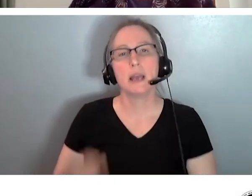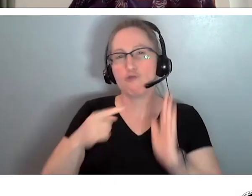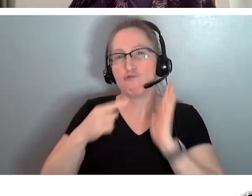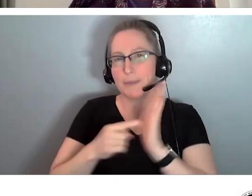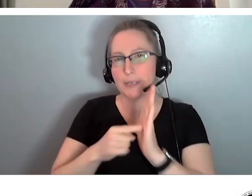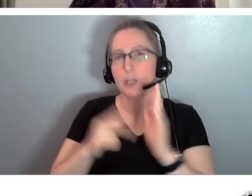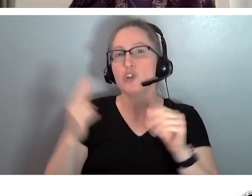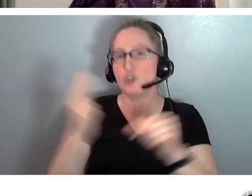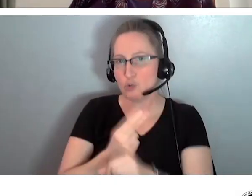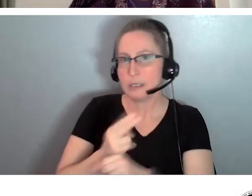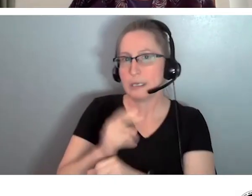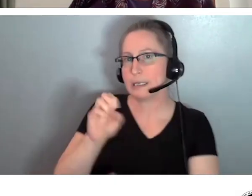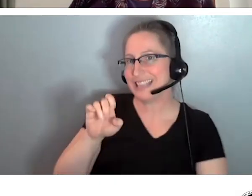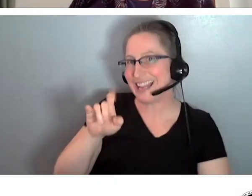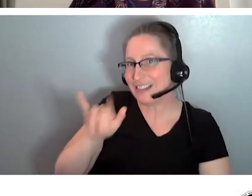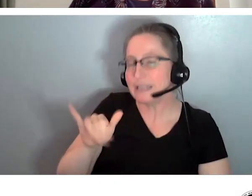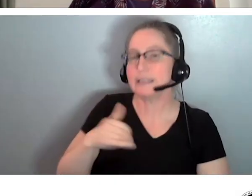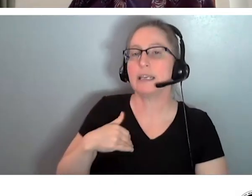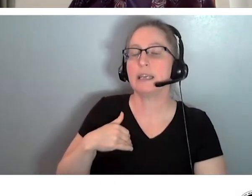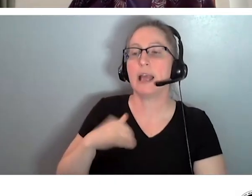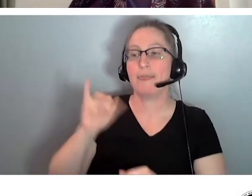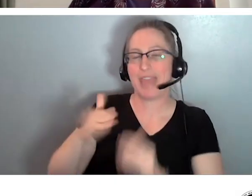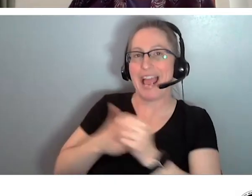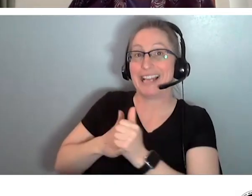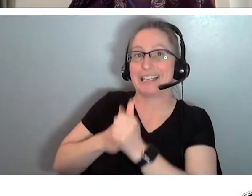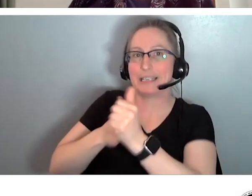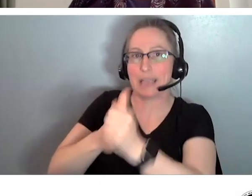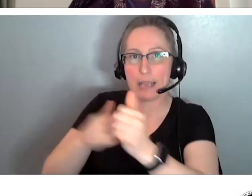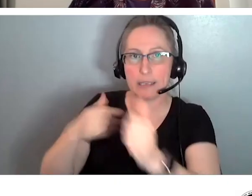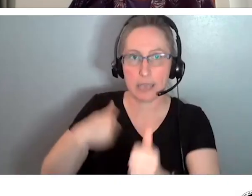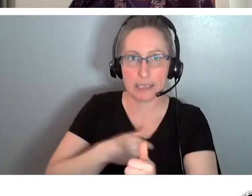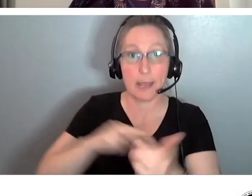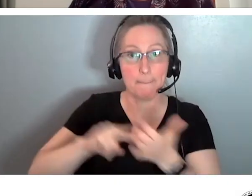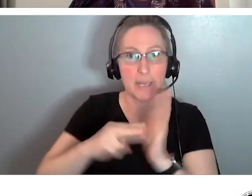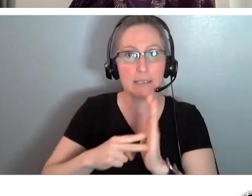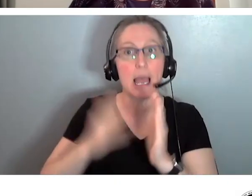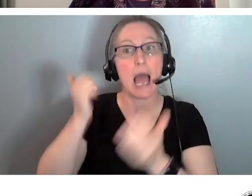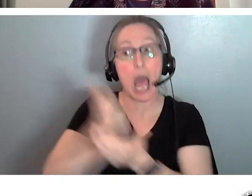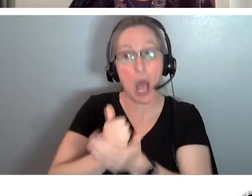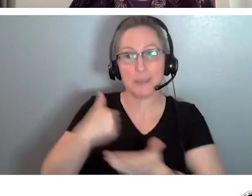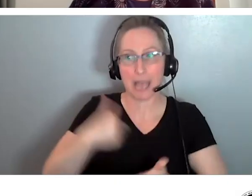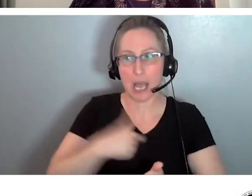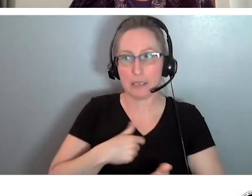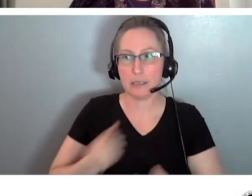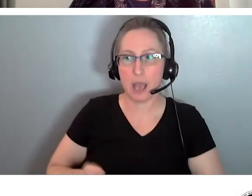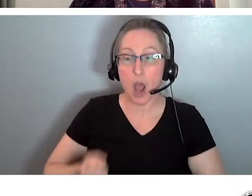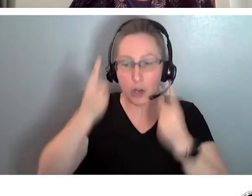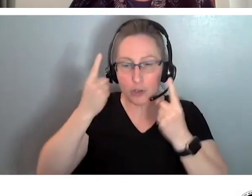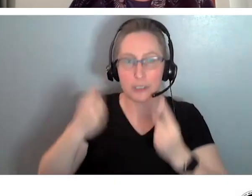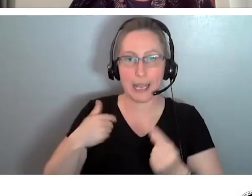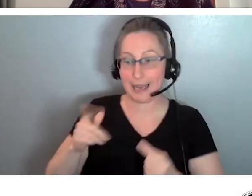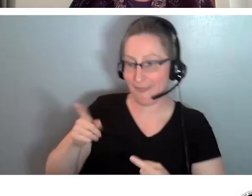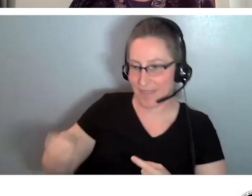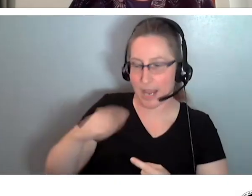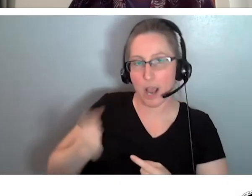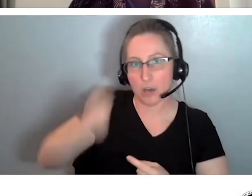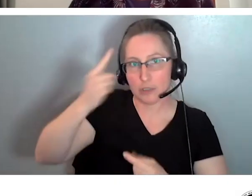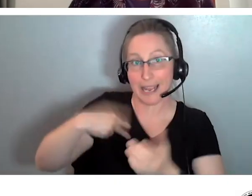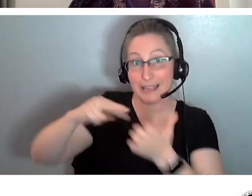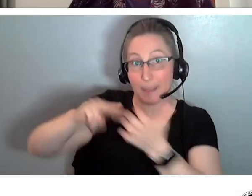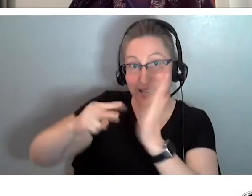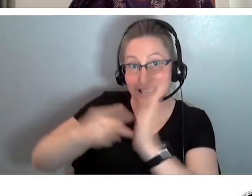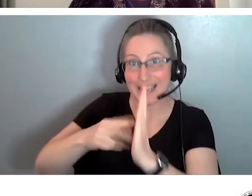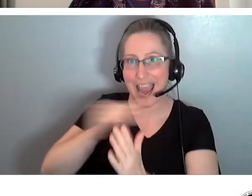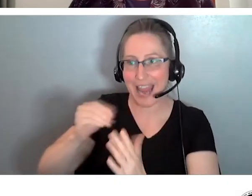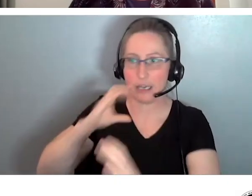using saliency as a guiding principle, and this will help the child to make meaning and to build communication skills.